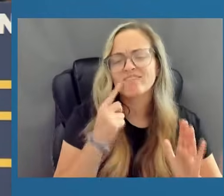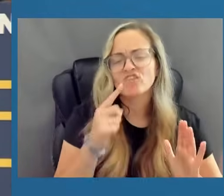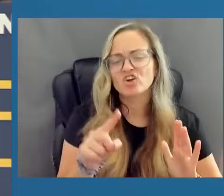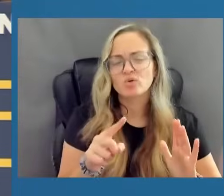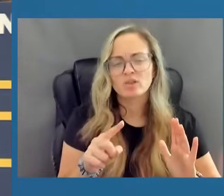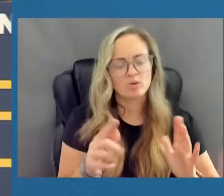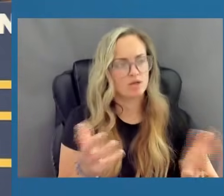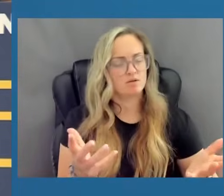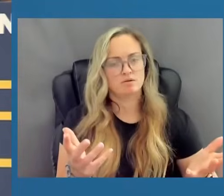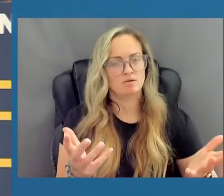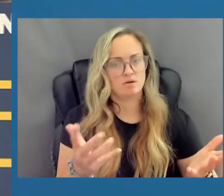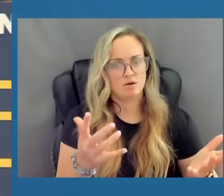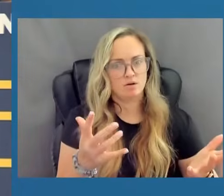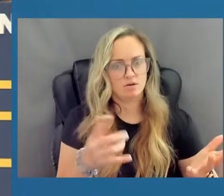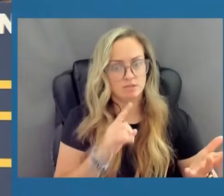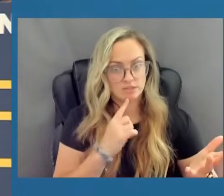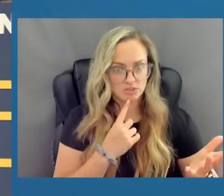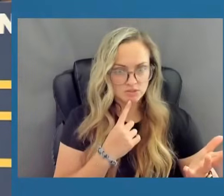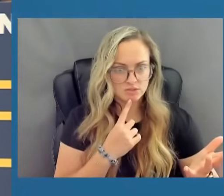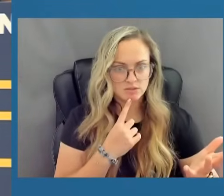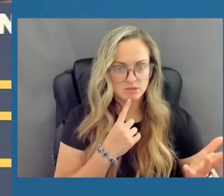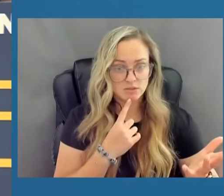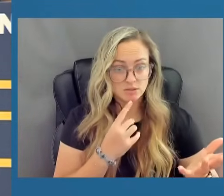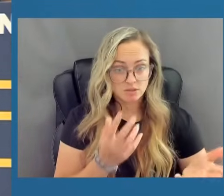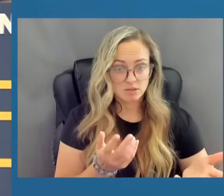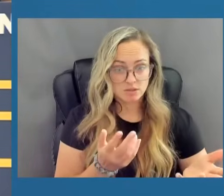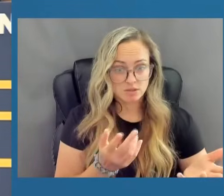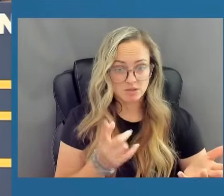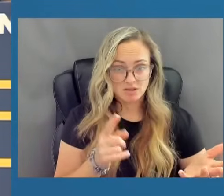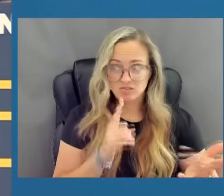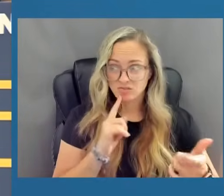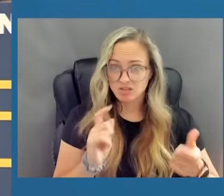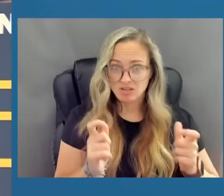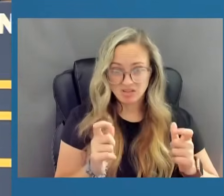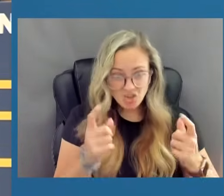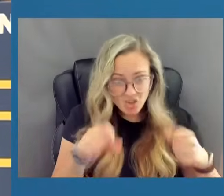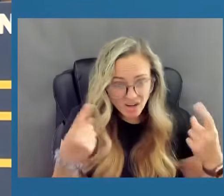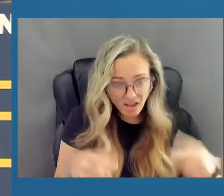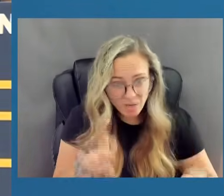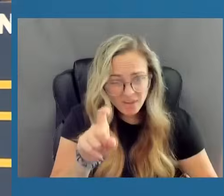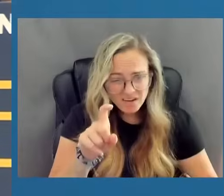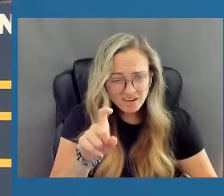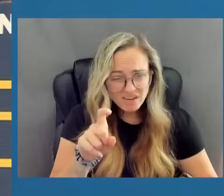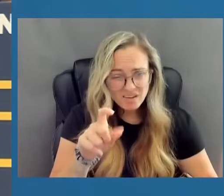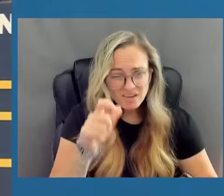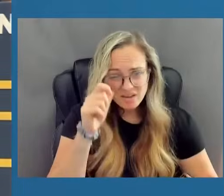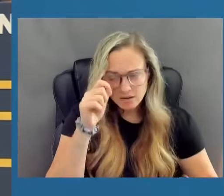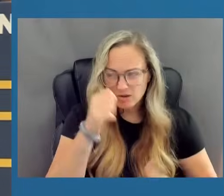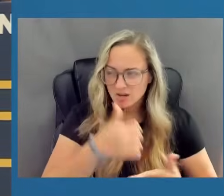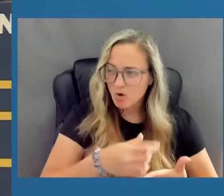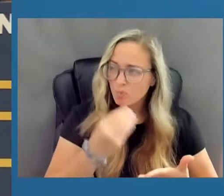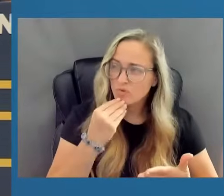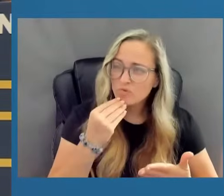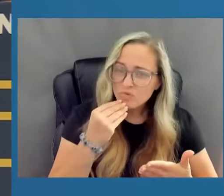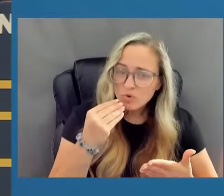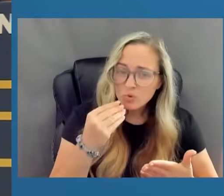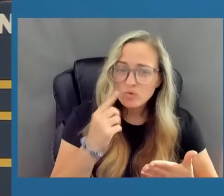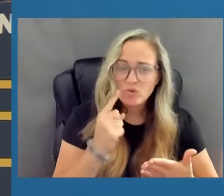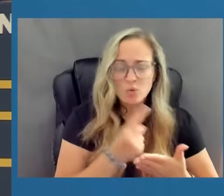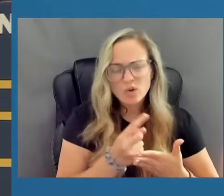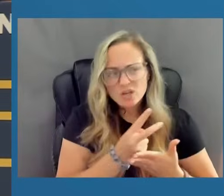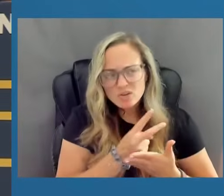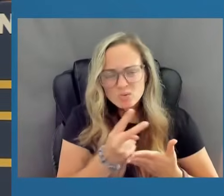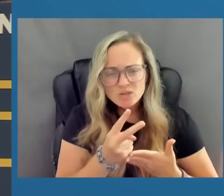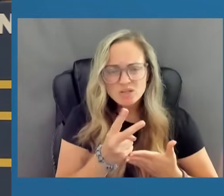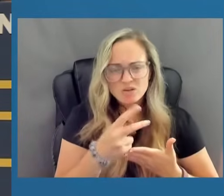like, are you kidding me? Are you serious? This could really happen? I mean, that could help with groceries for a week or two. It could help with